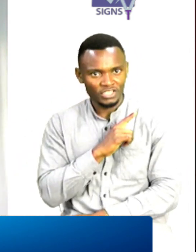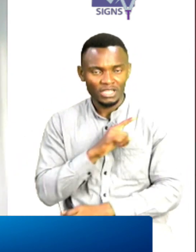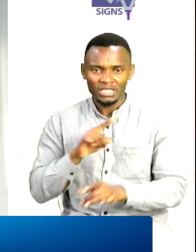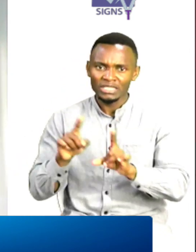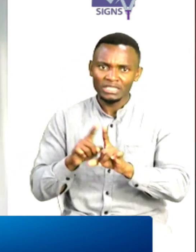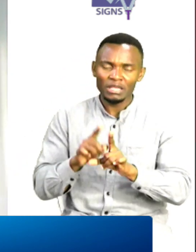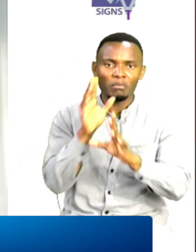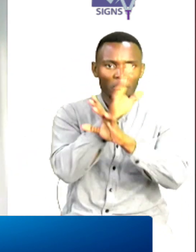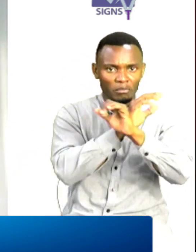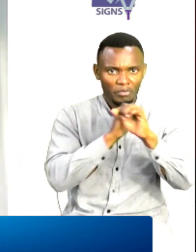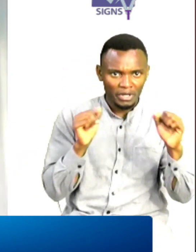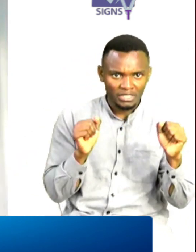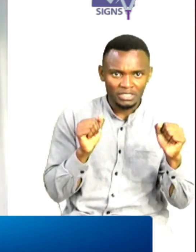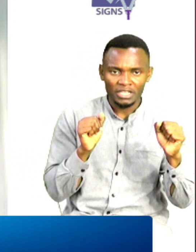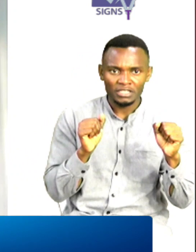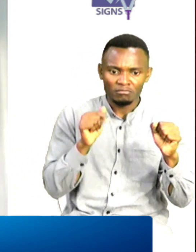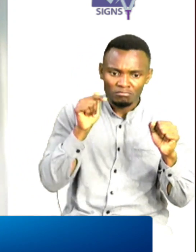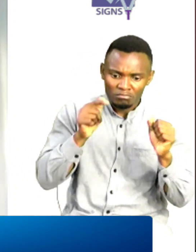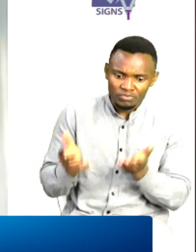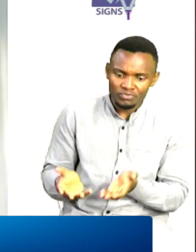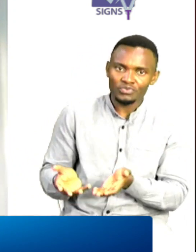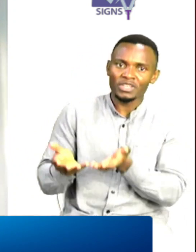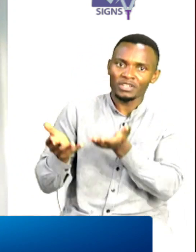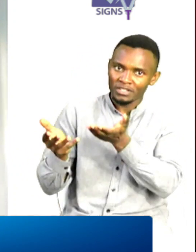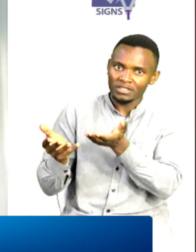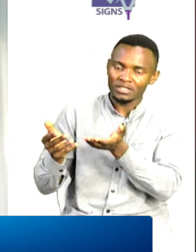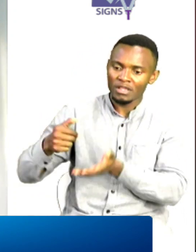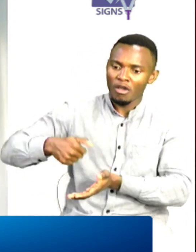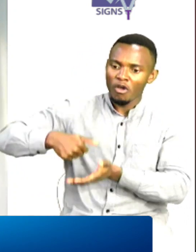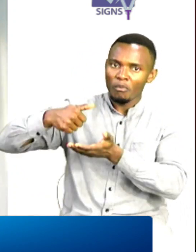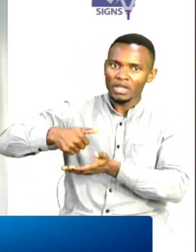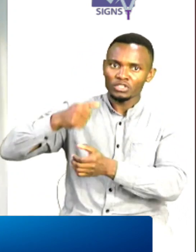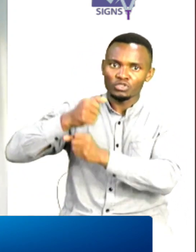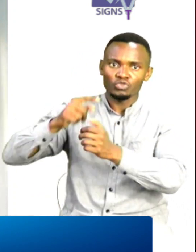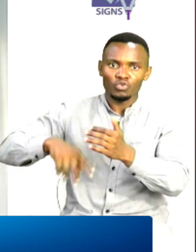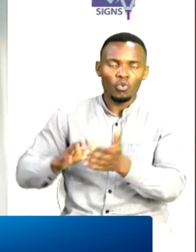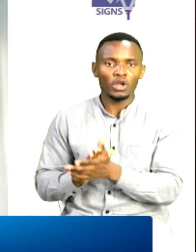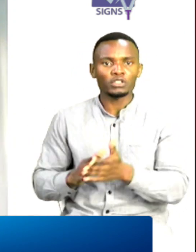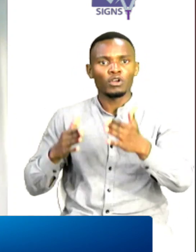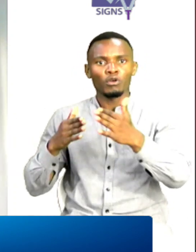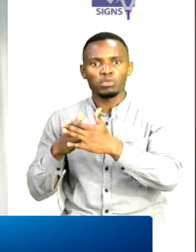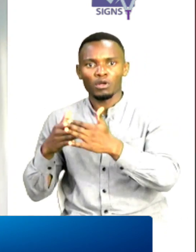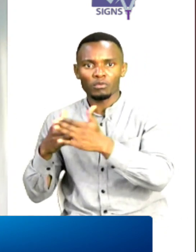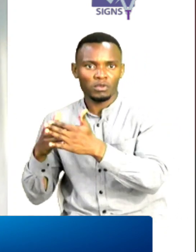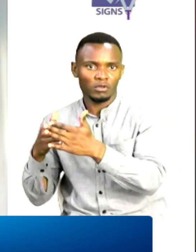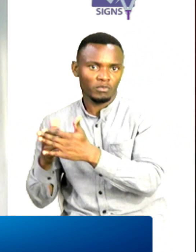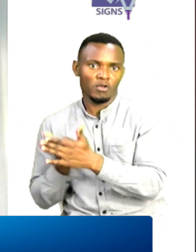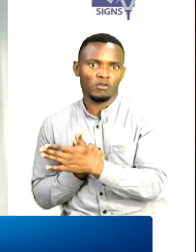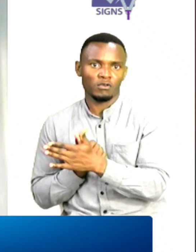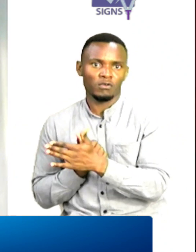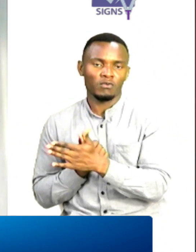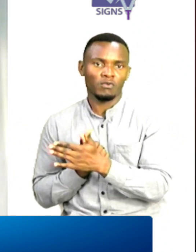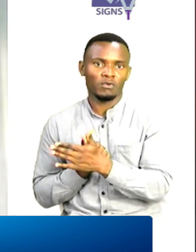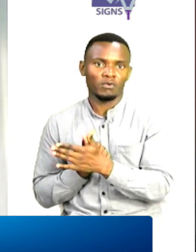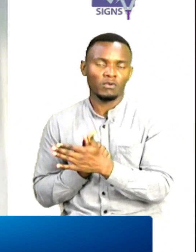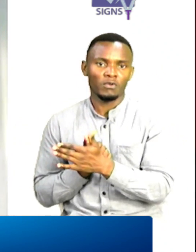Mheshimiwa Rais ilibidi aongeze mfuko wa kupigana na ukeketaji katika Jamhuri yetu ya Kenya, ili kuona